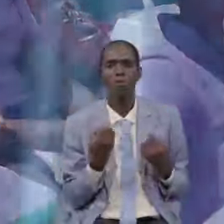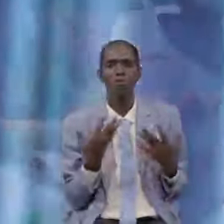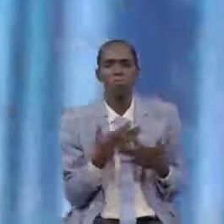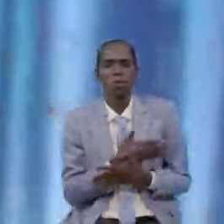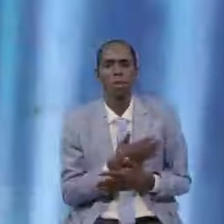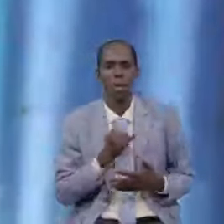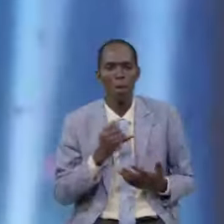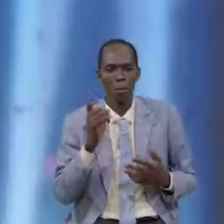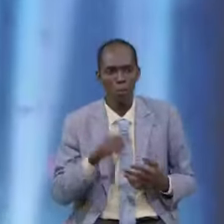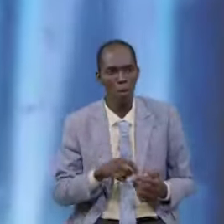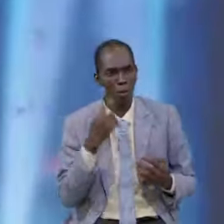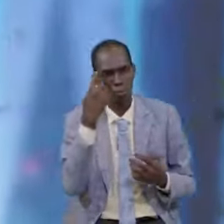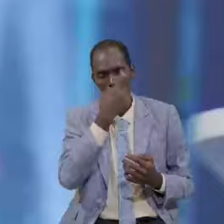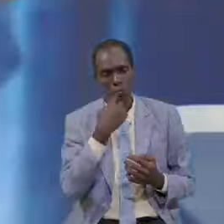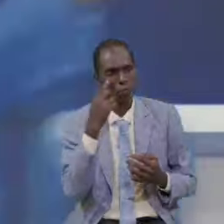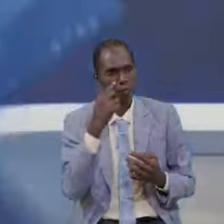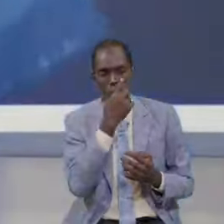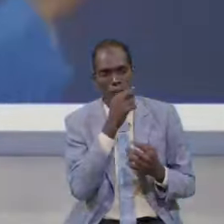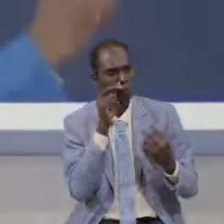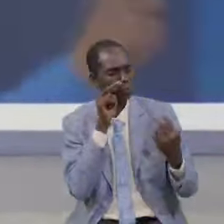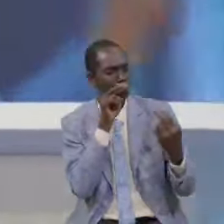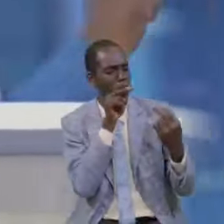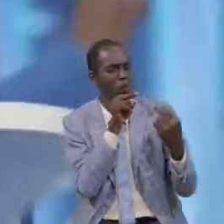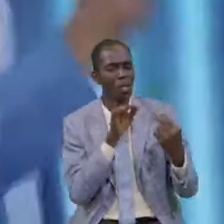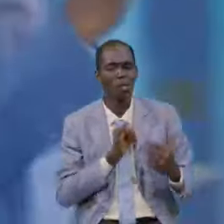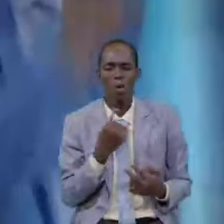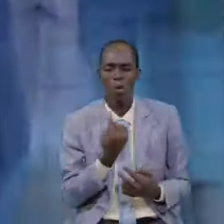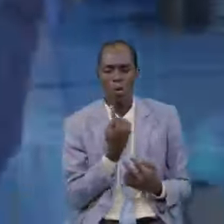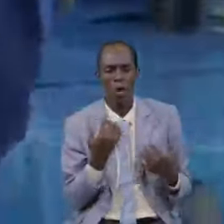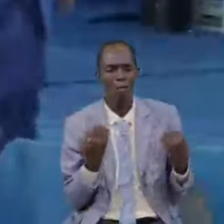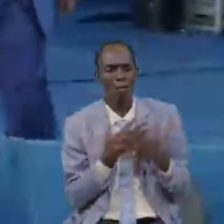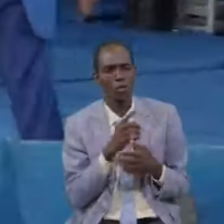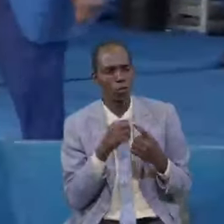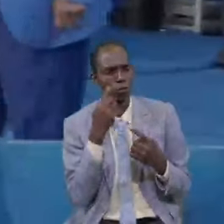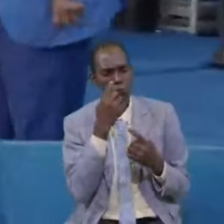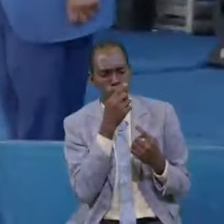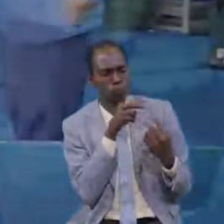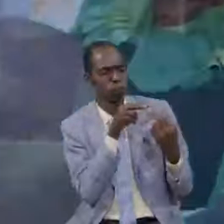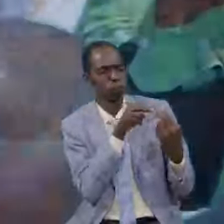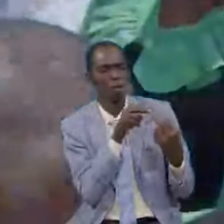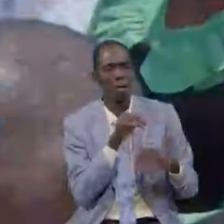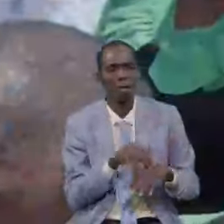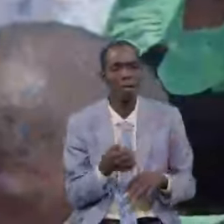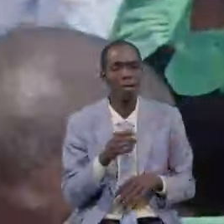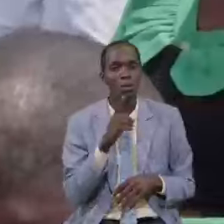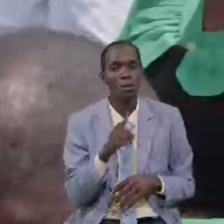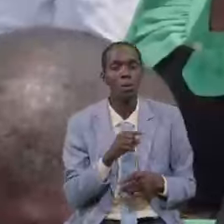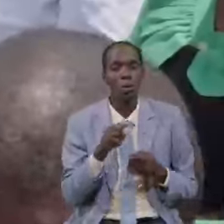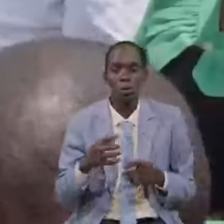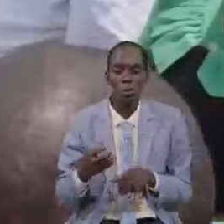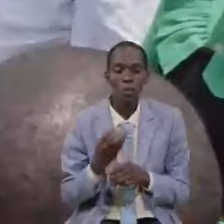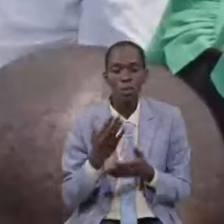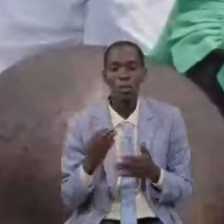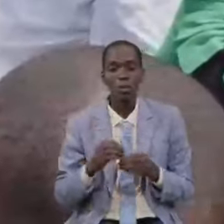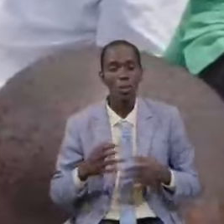I've always been afraid to do that. When you pick up something in your life you were afraid to do before, and